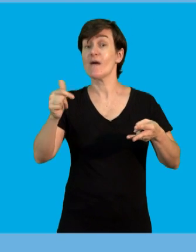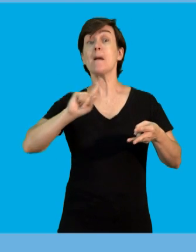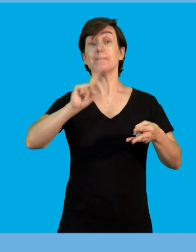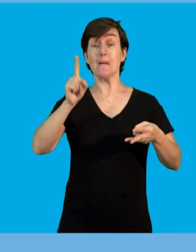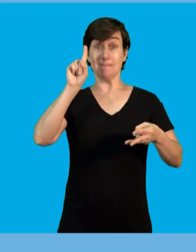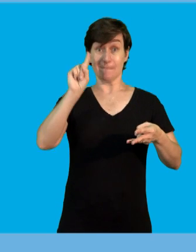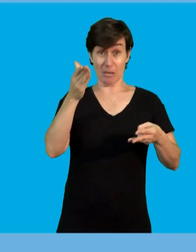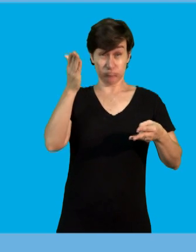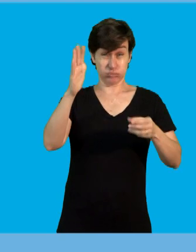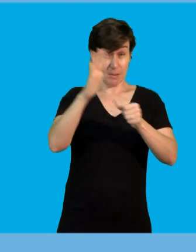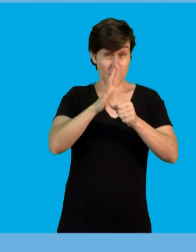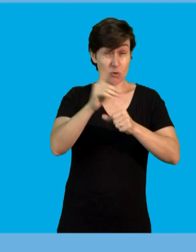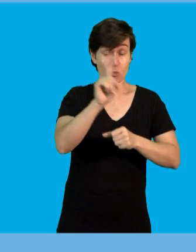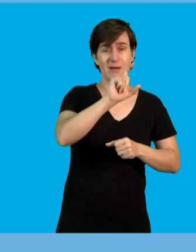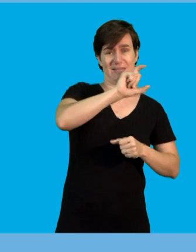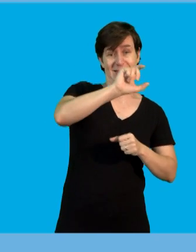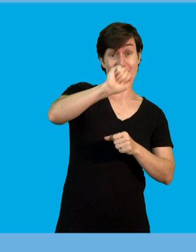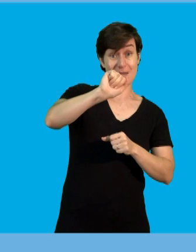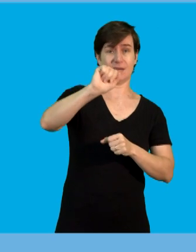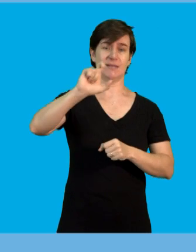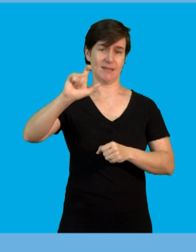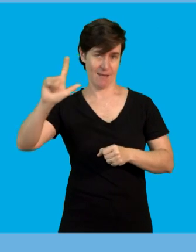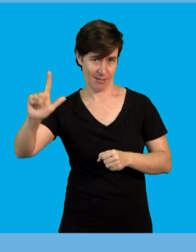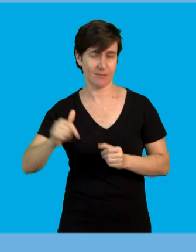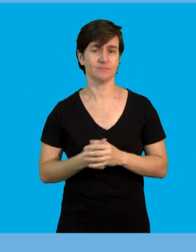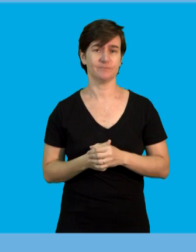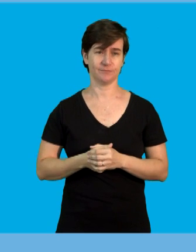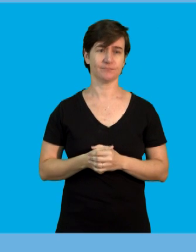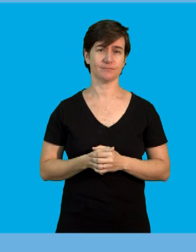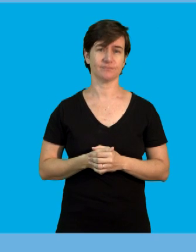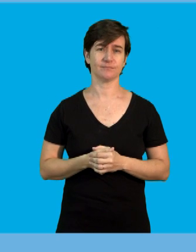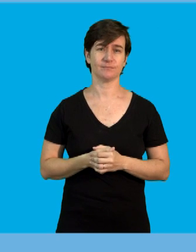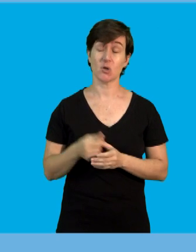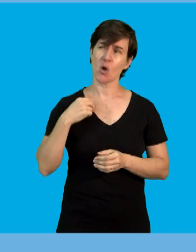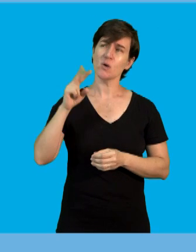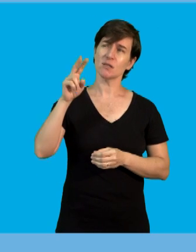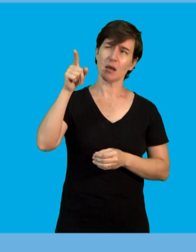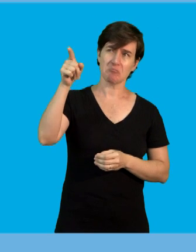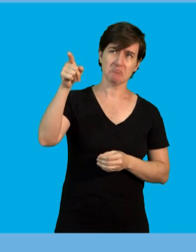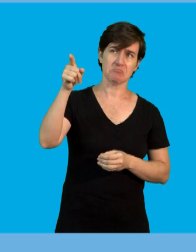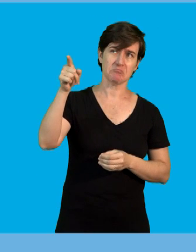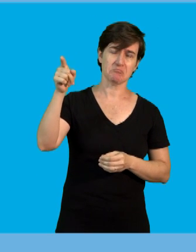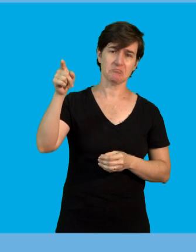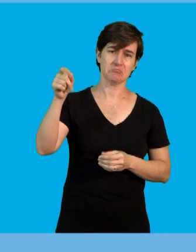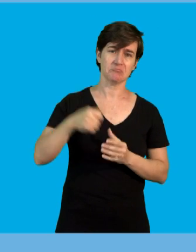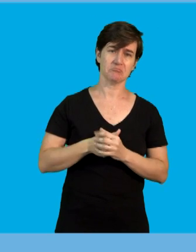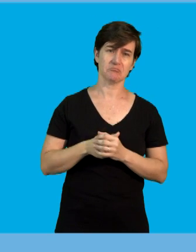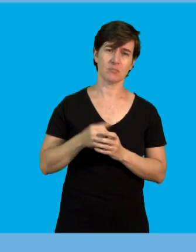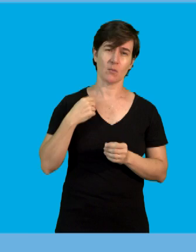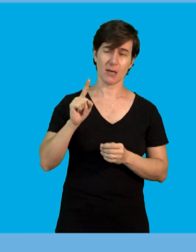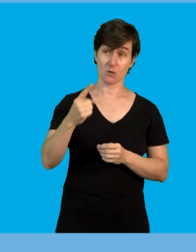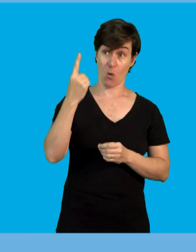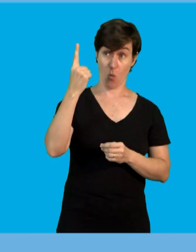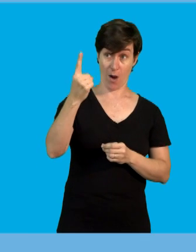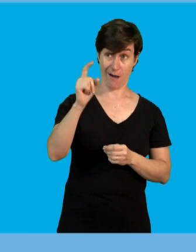the symbols need to have the Ca and the Cl. And as you can tell from this molecule, from this compound, is that we need